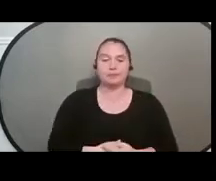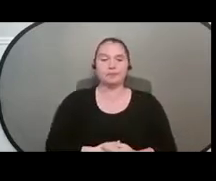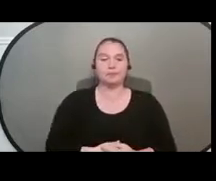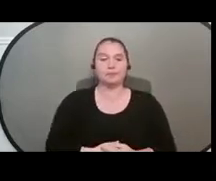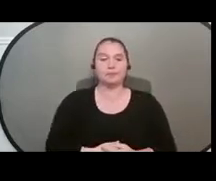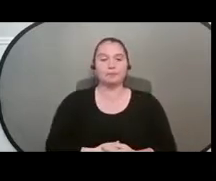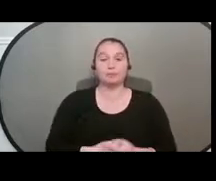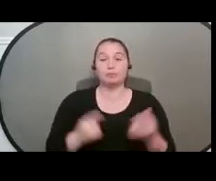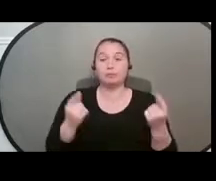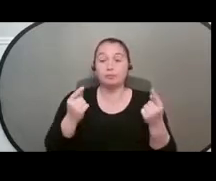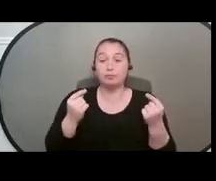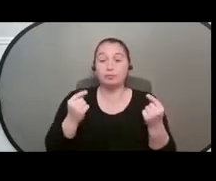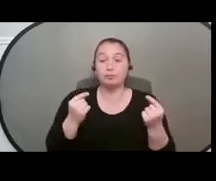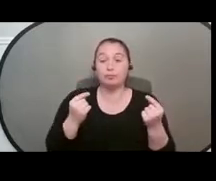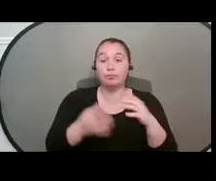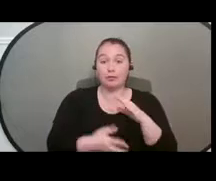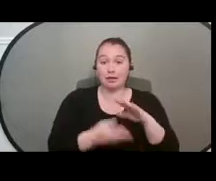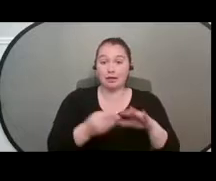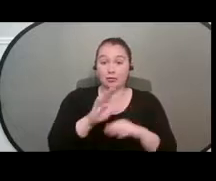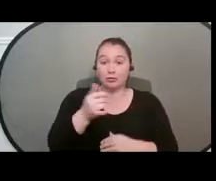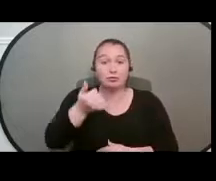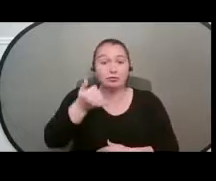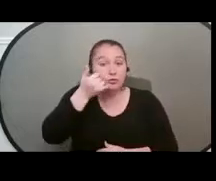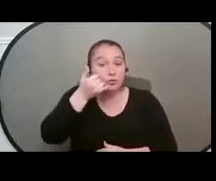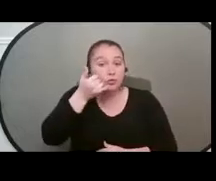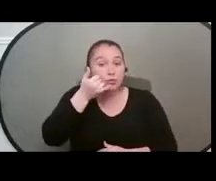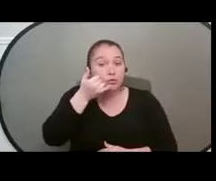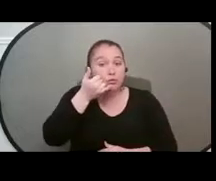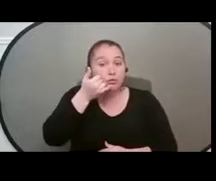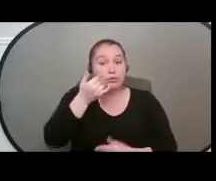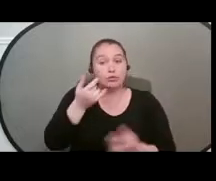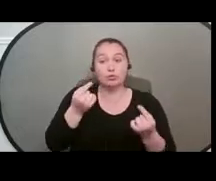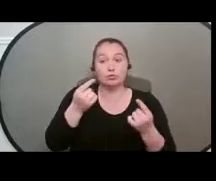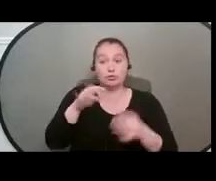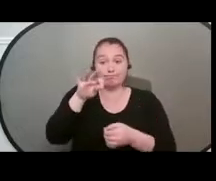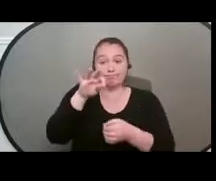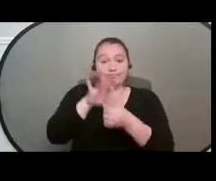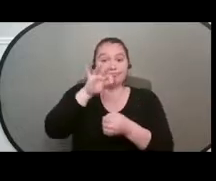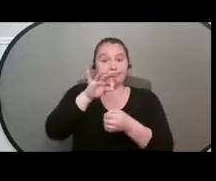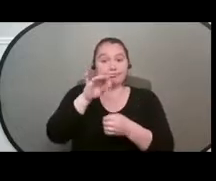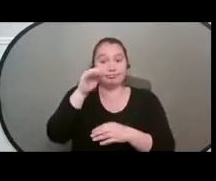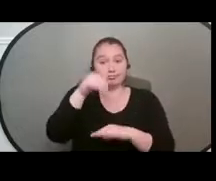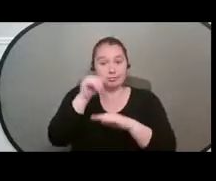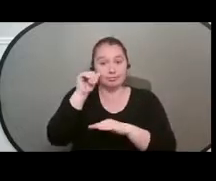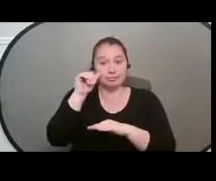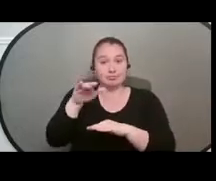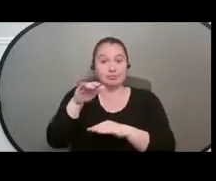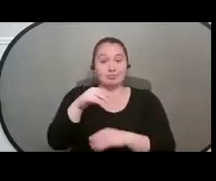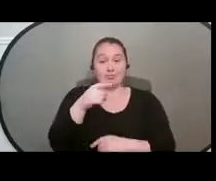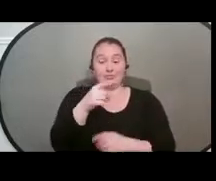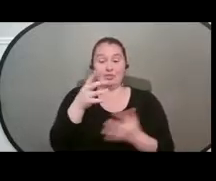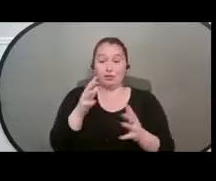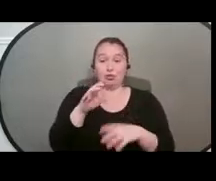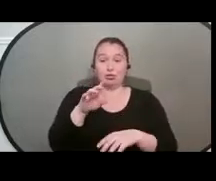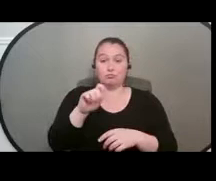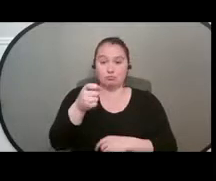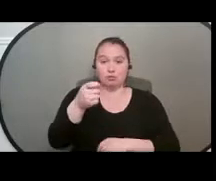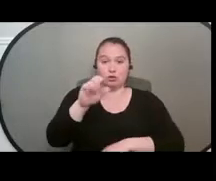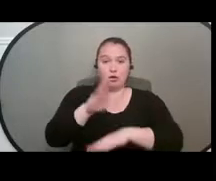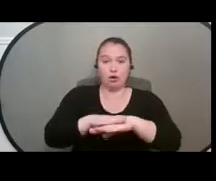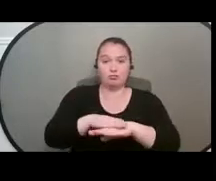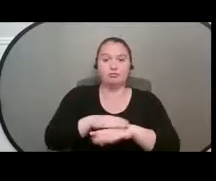for everybody to take out their phone and be able to vote, and it is activated. So if